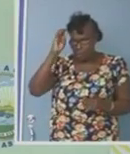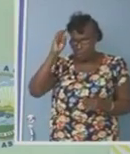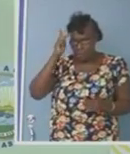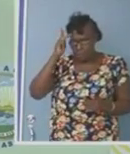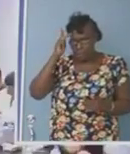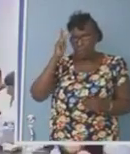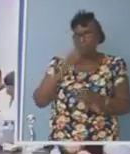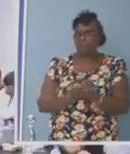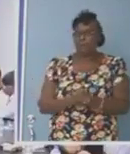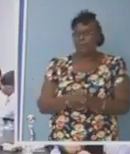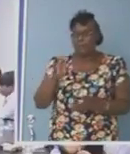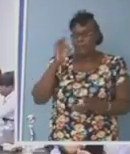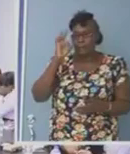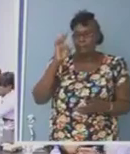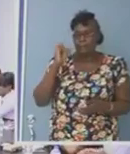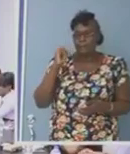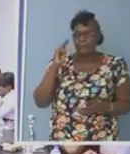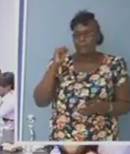Economy.